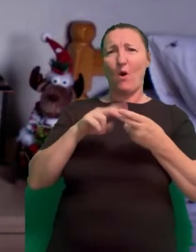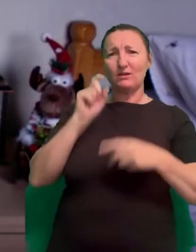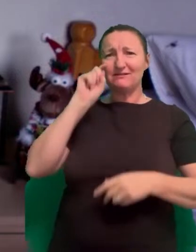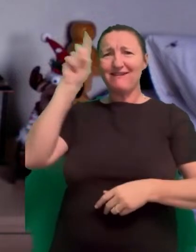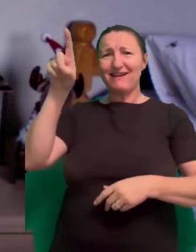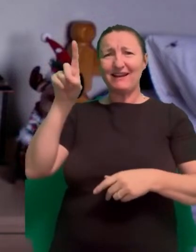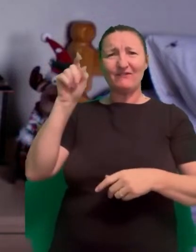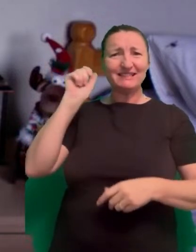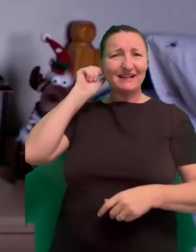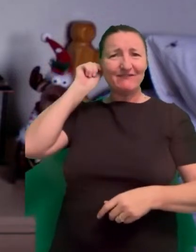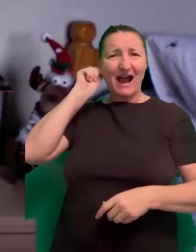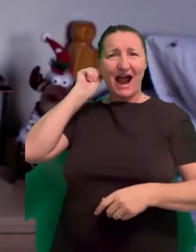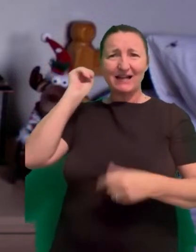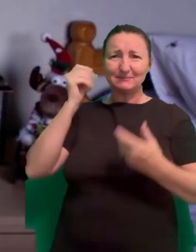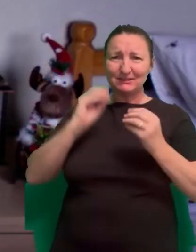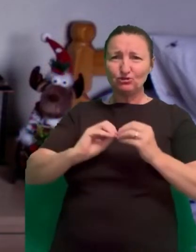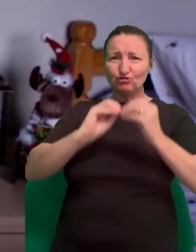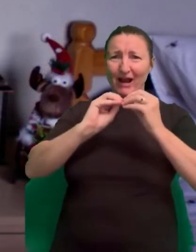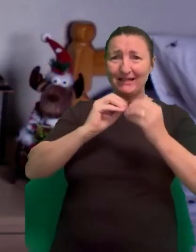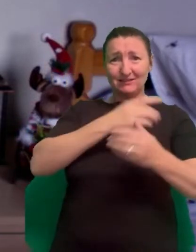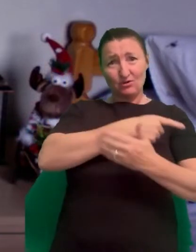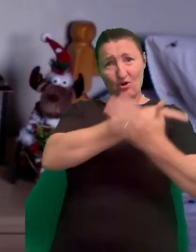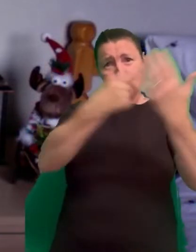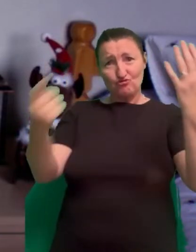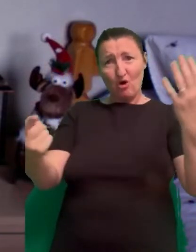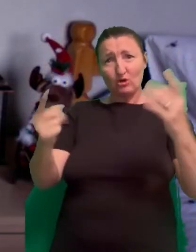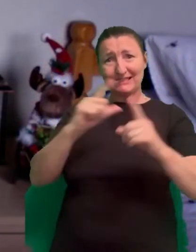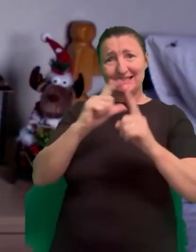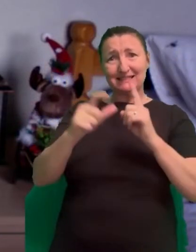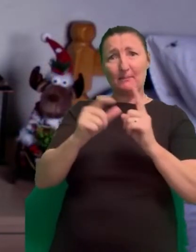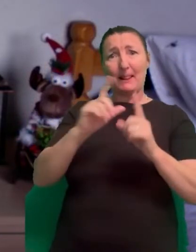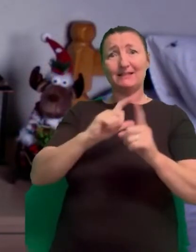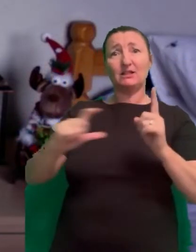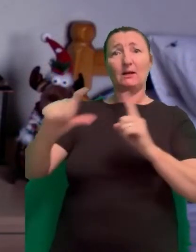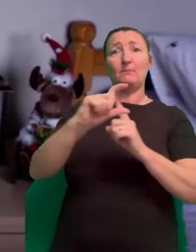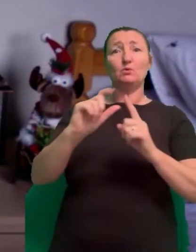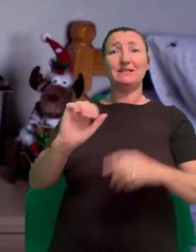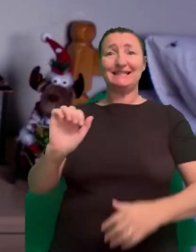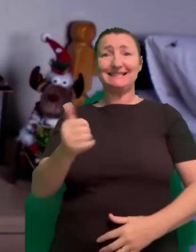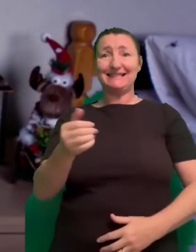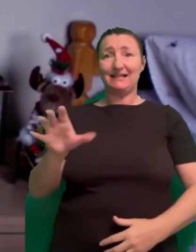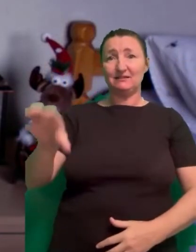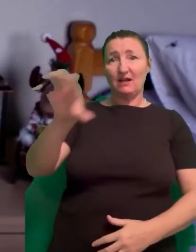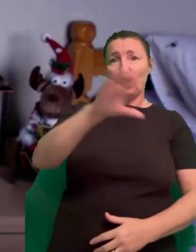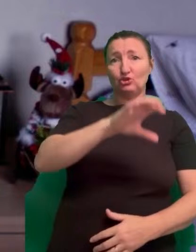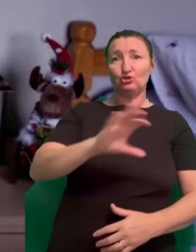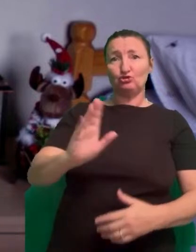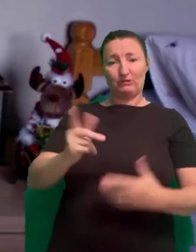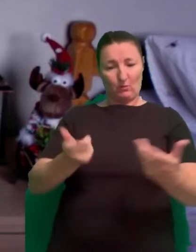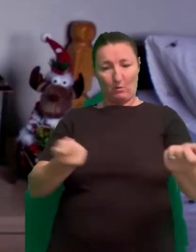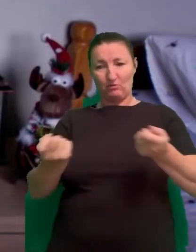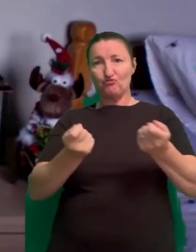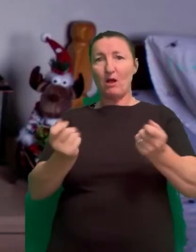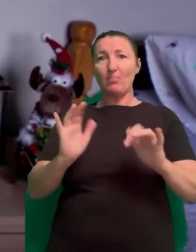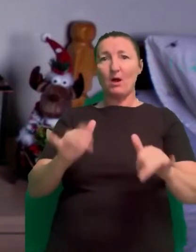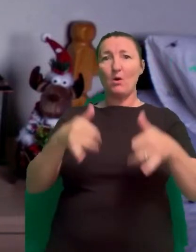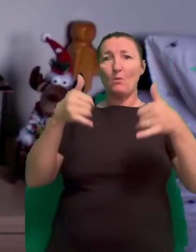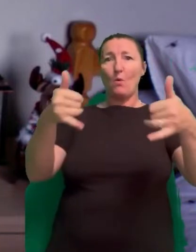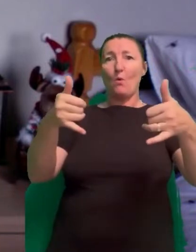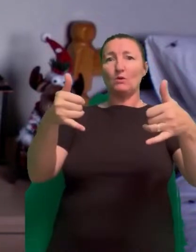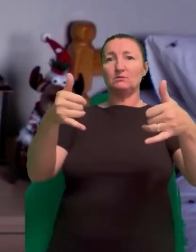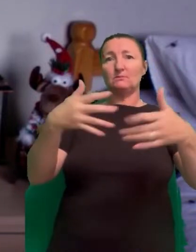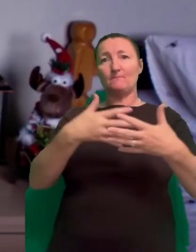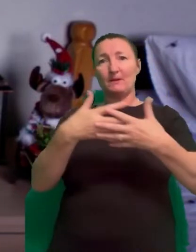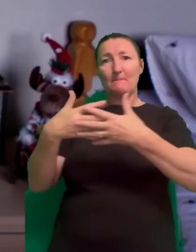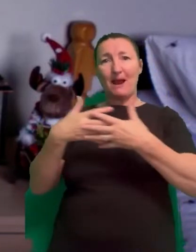frugal, low-cost and innovative hacks that are being created across the disability community around 6 countries